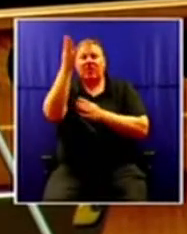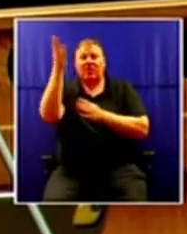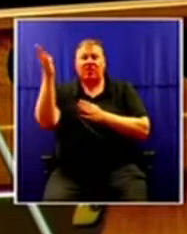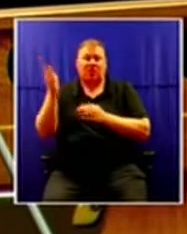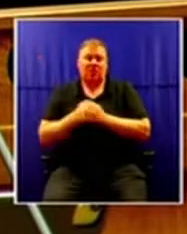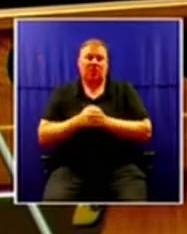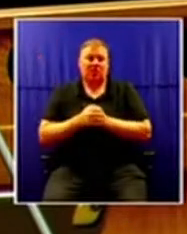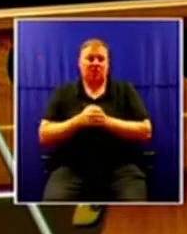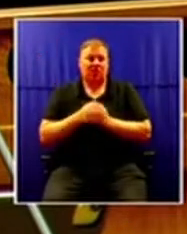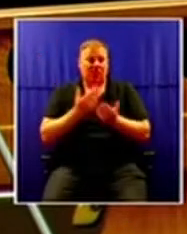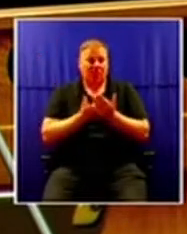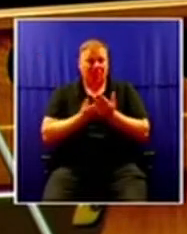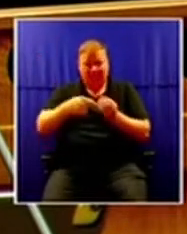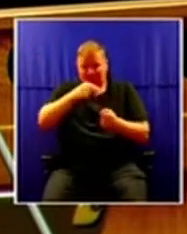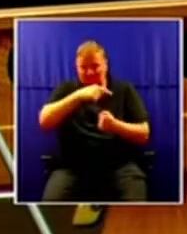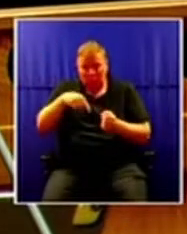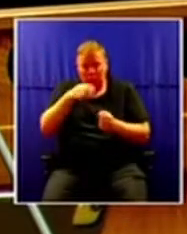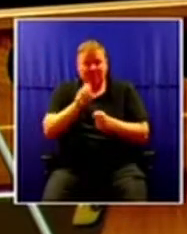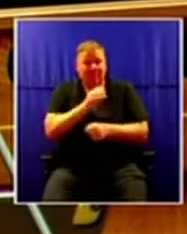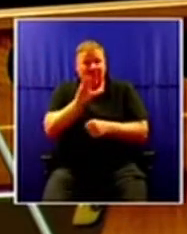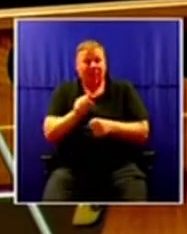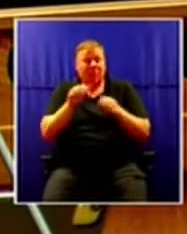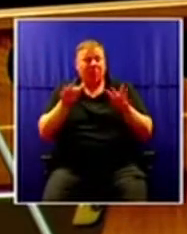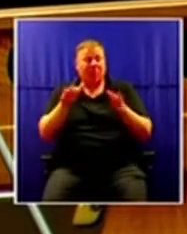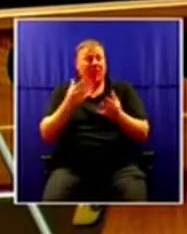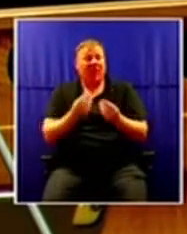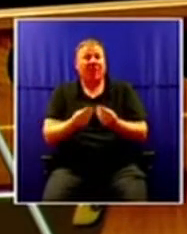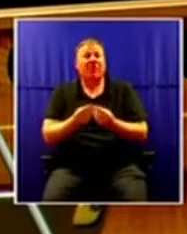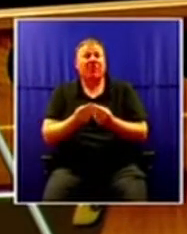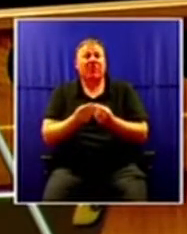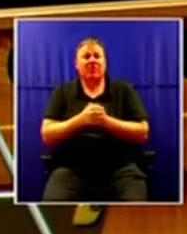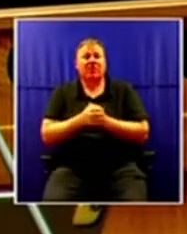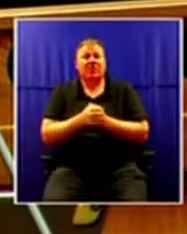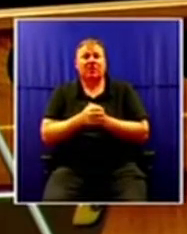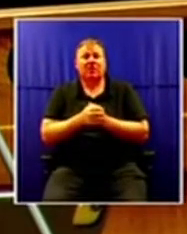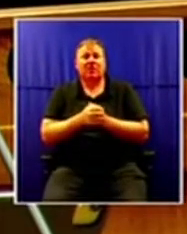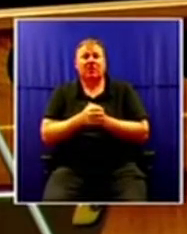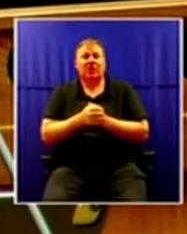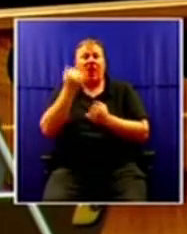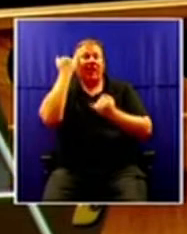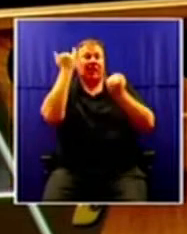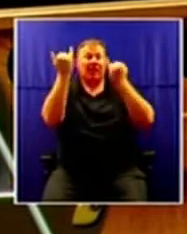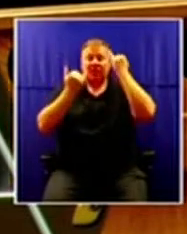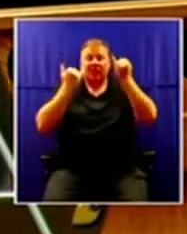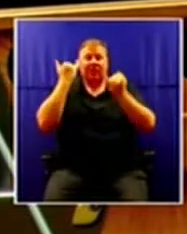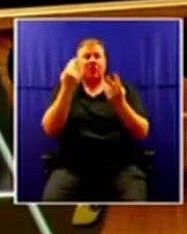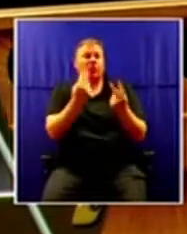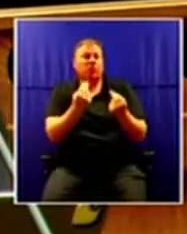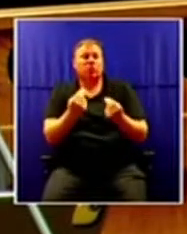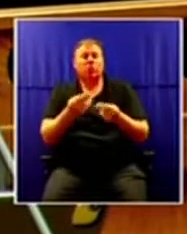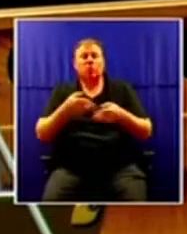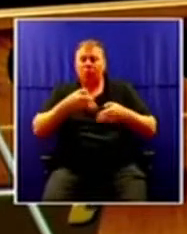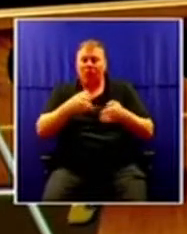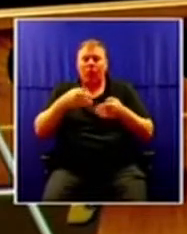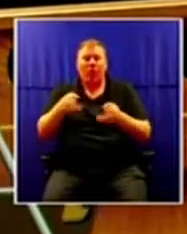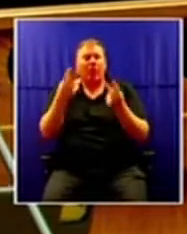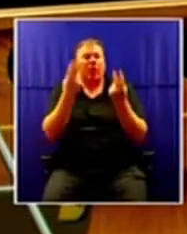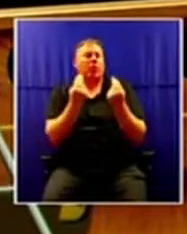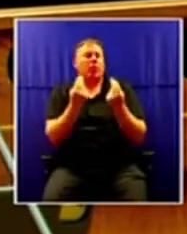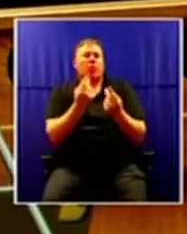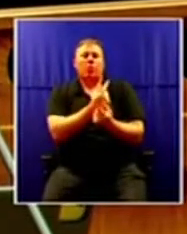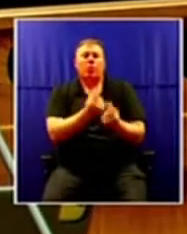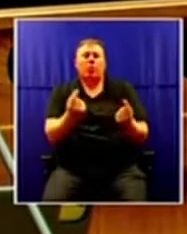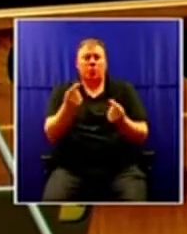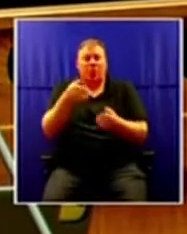have, the inventiveness that we have, and the innovation that resides in this country.